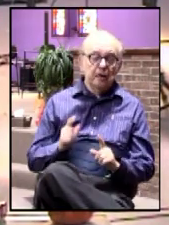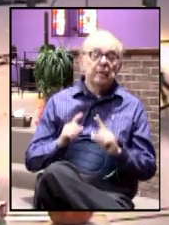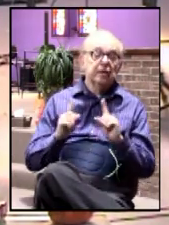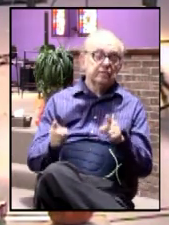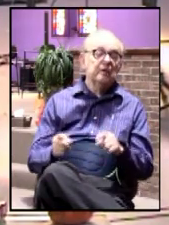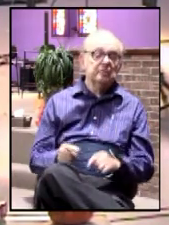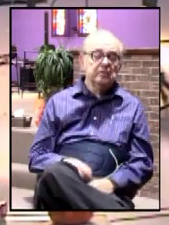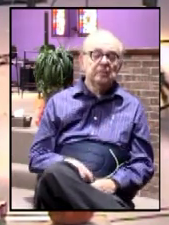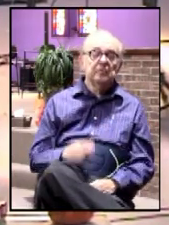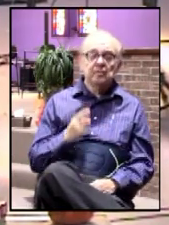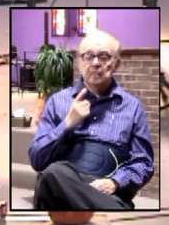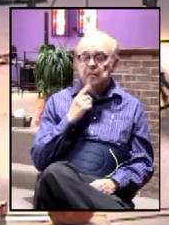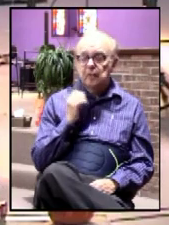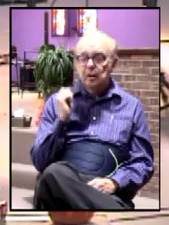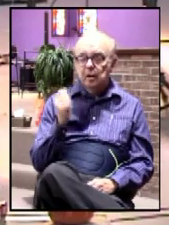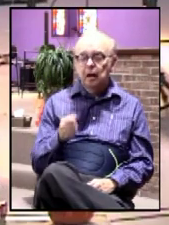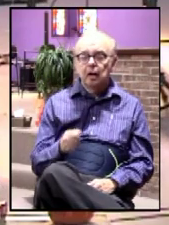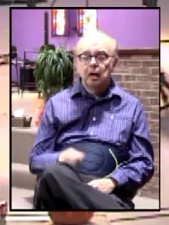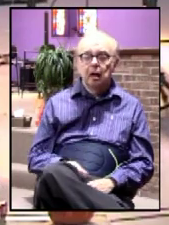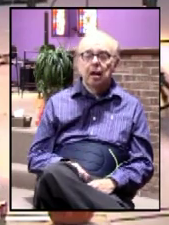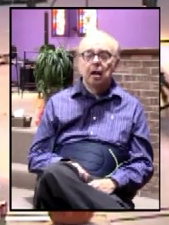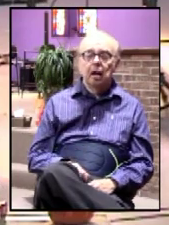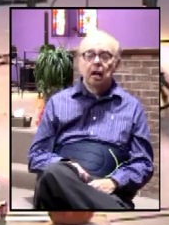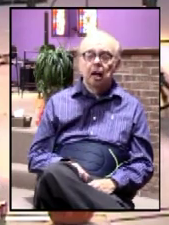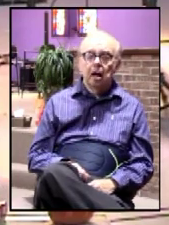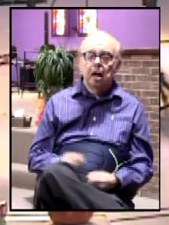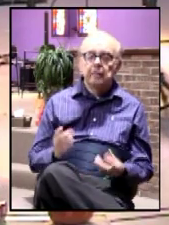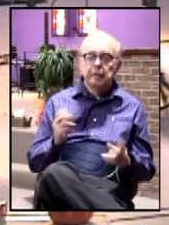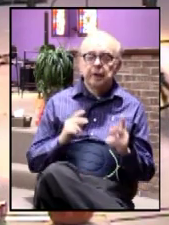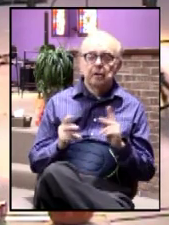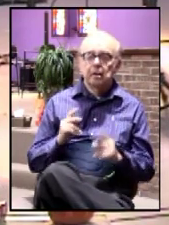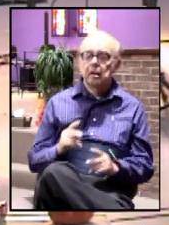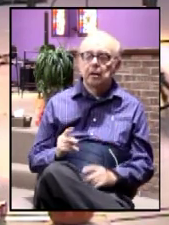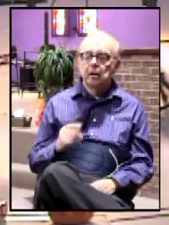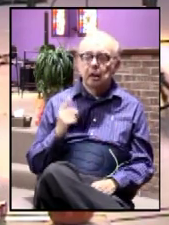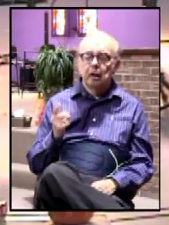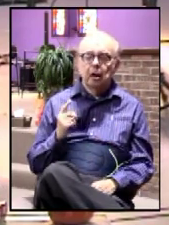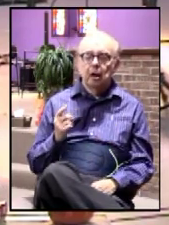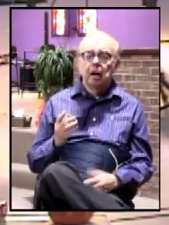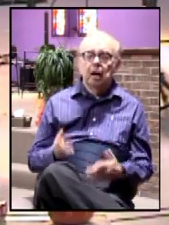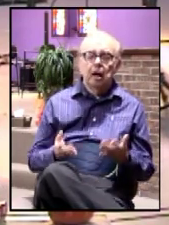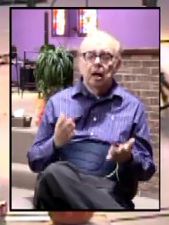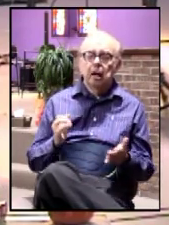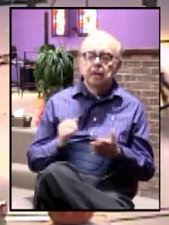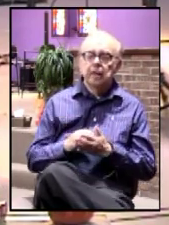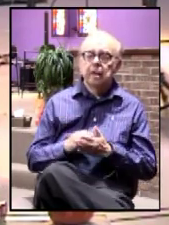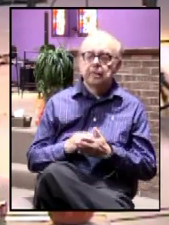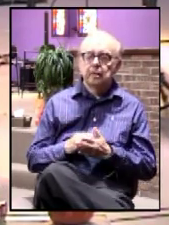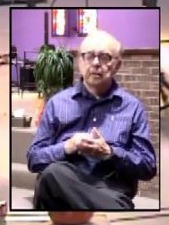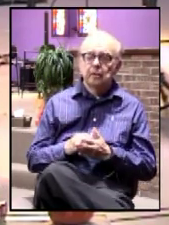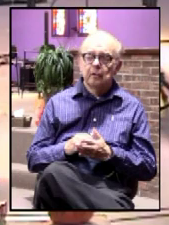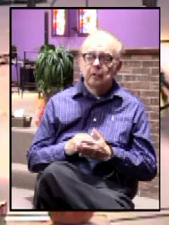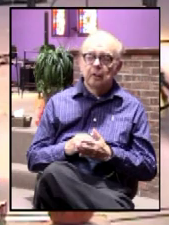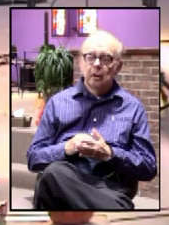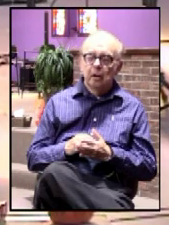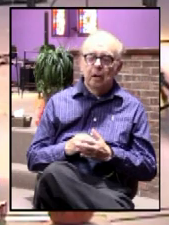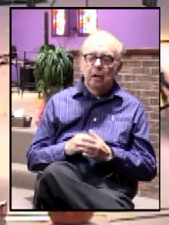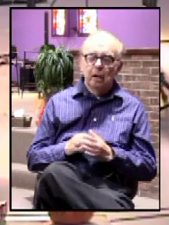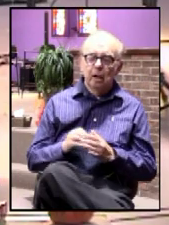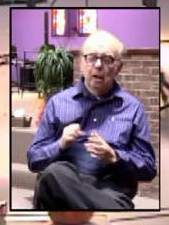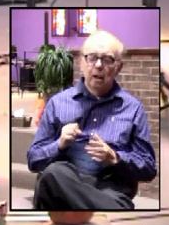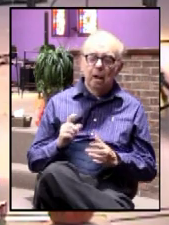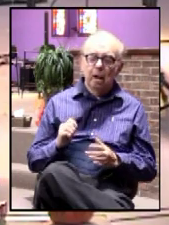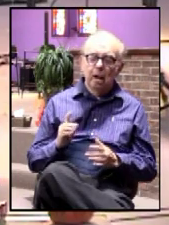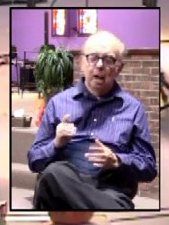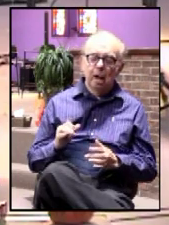Everybody? It's gone to a Cincinnati Reds game. How many people do you think is probably in that stadium? On a